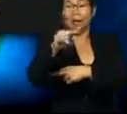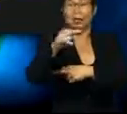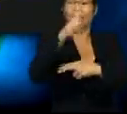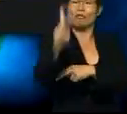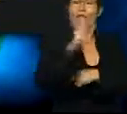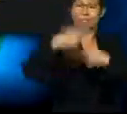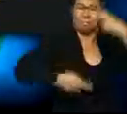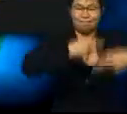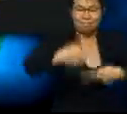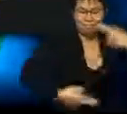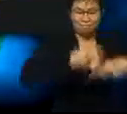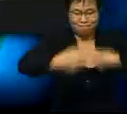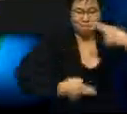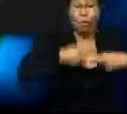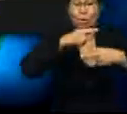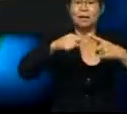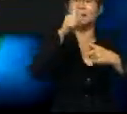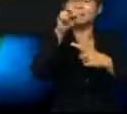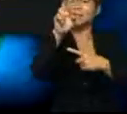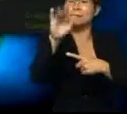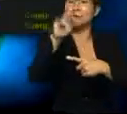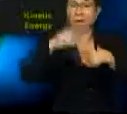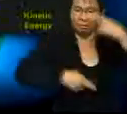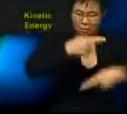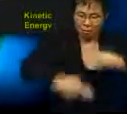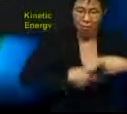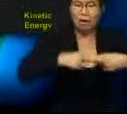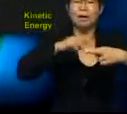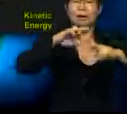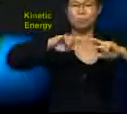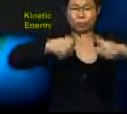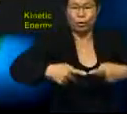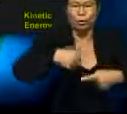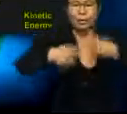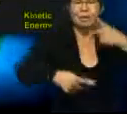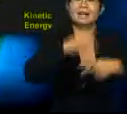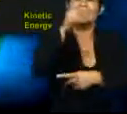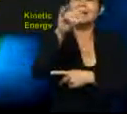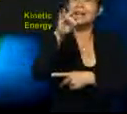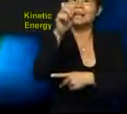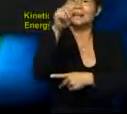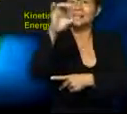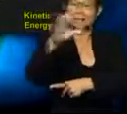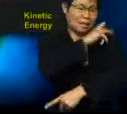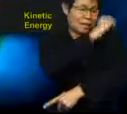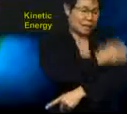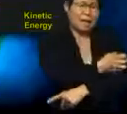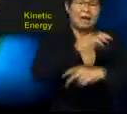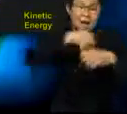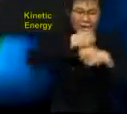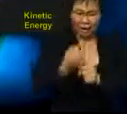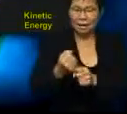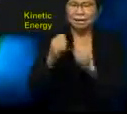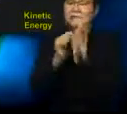When the turbines begin to turn, they produce kinetic energy, which gets the generator going to